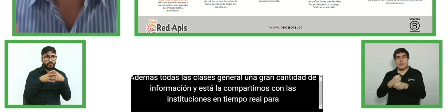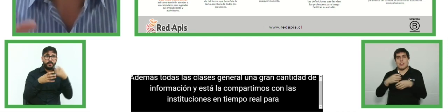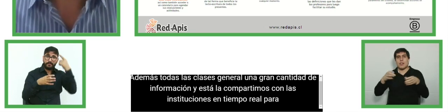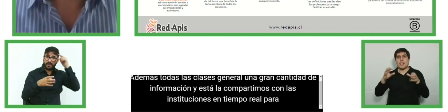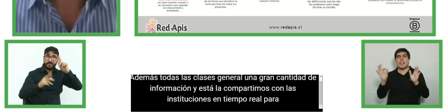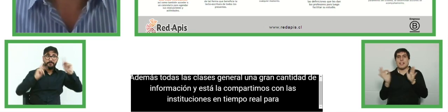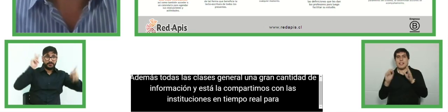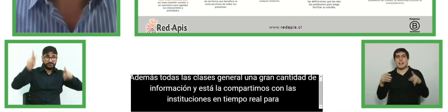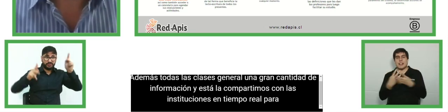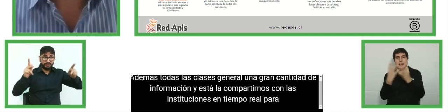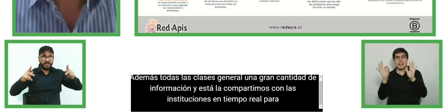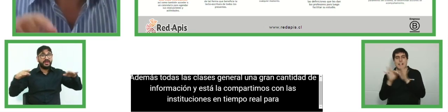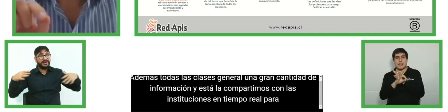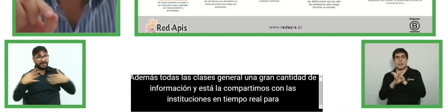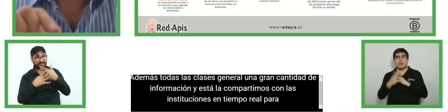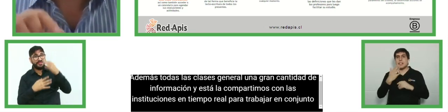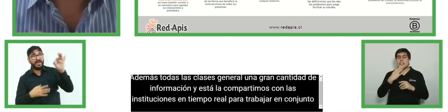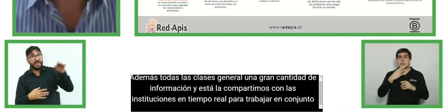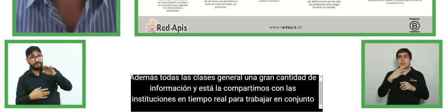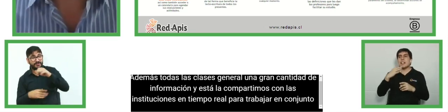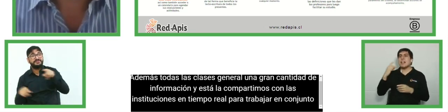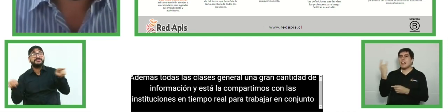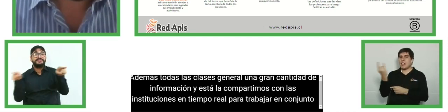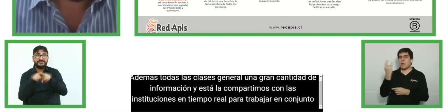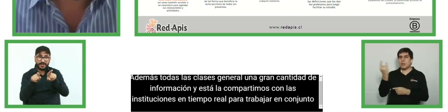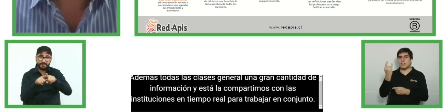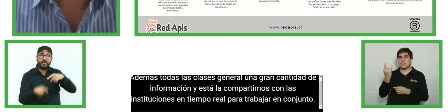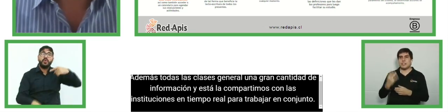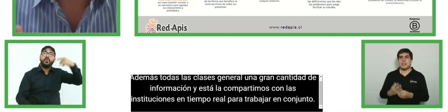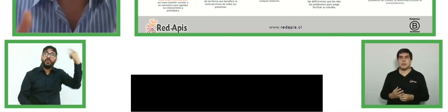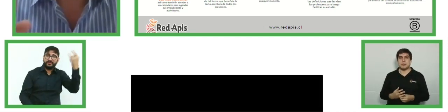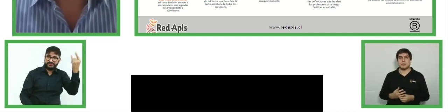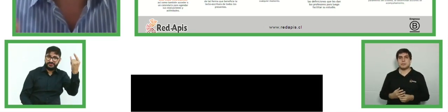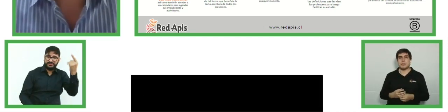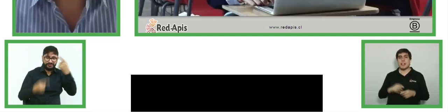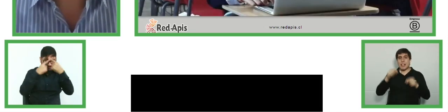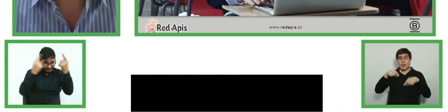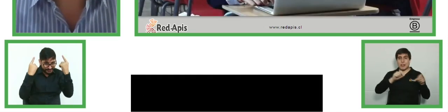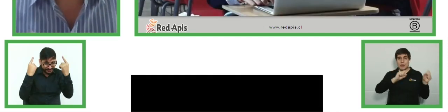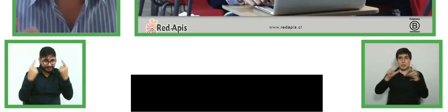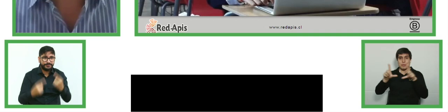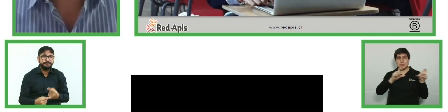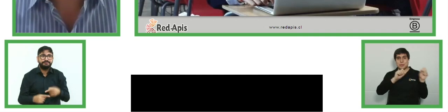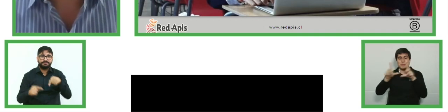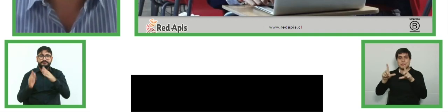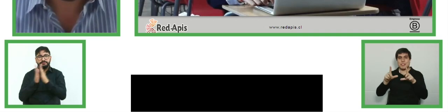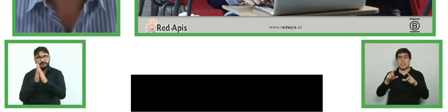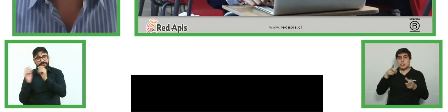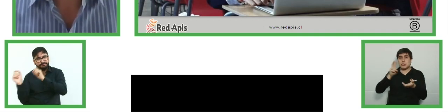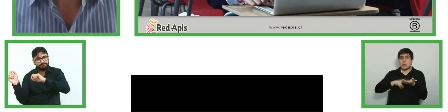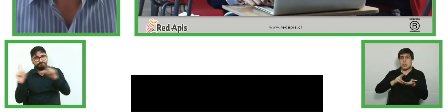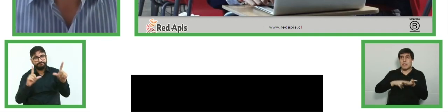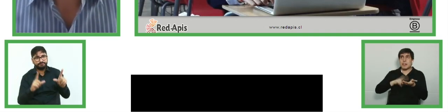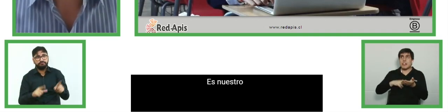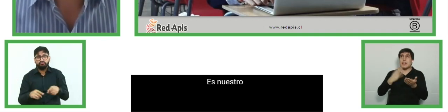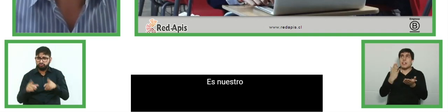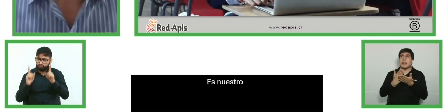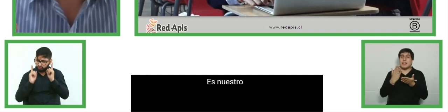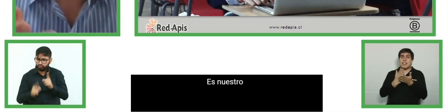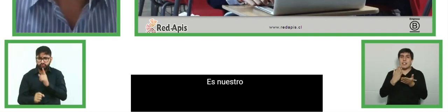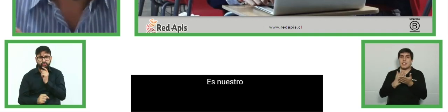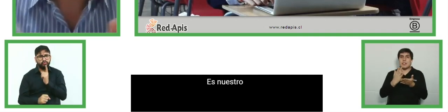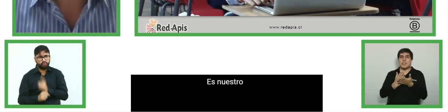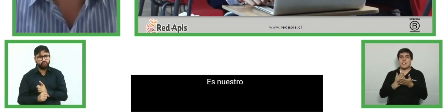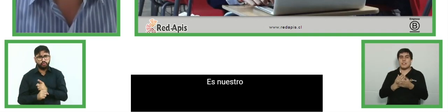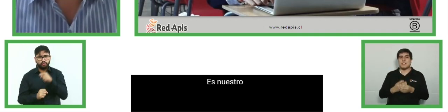us. And I'm going to show you a couple of images, real images they are showing our students. There's a person with a computer in